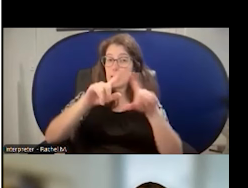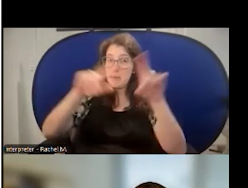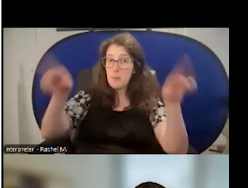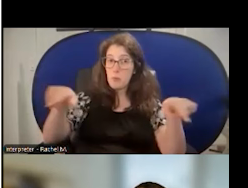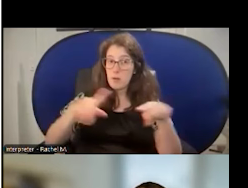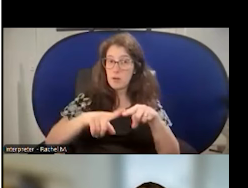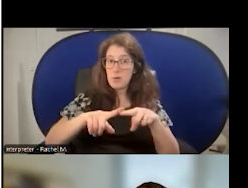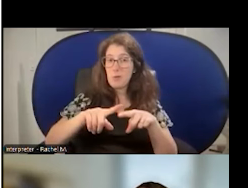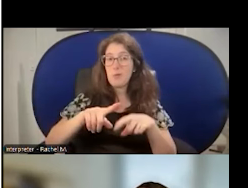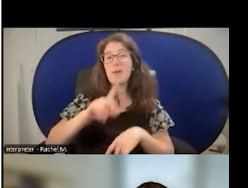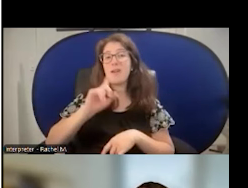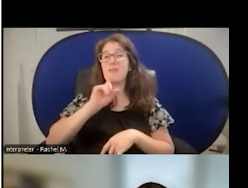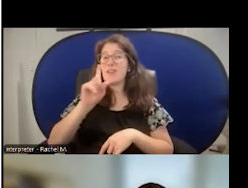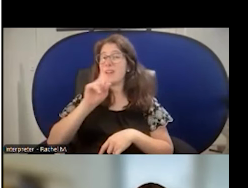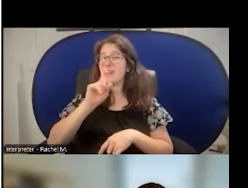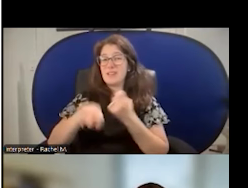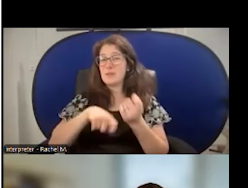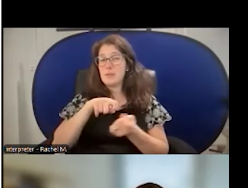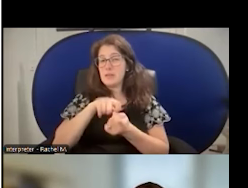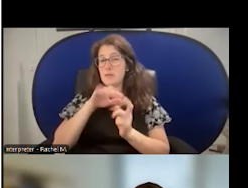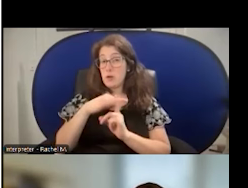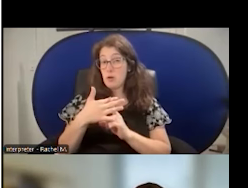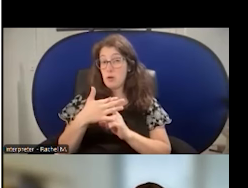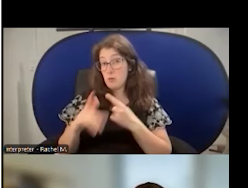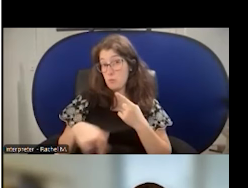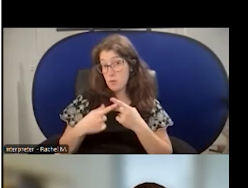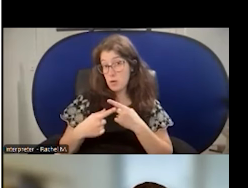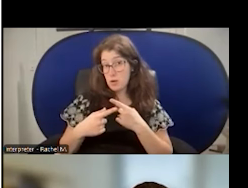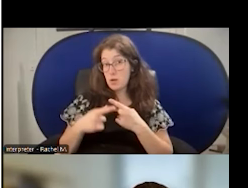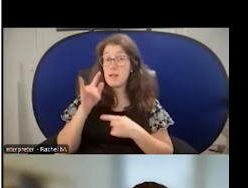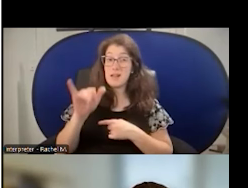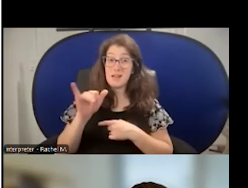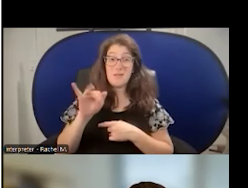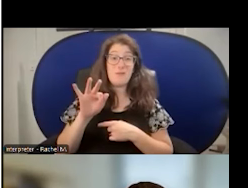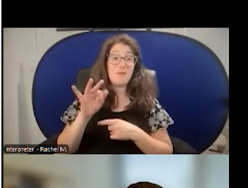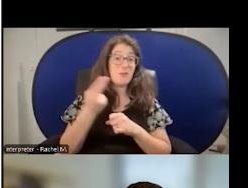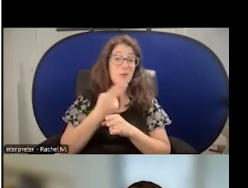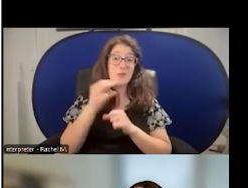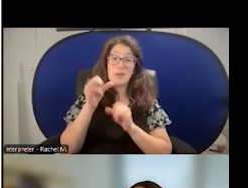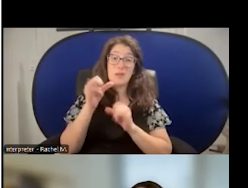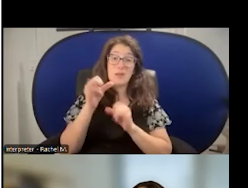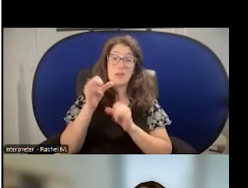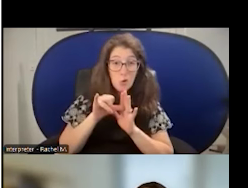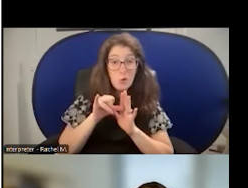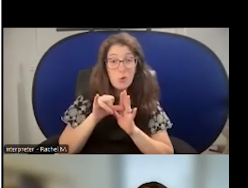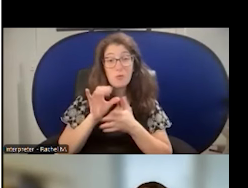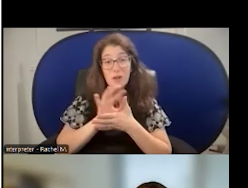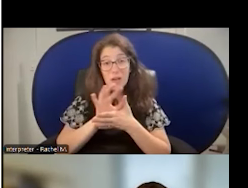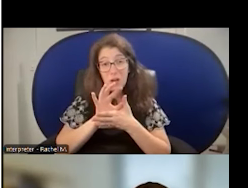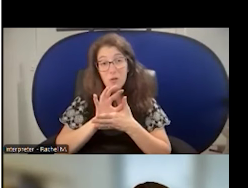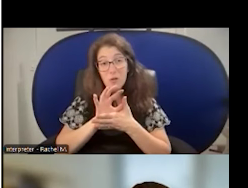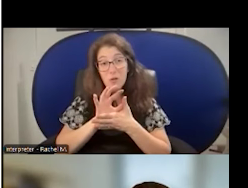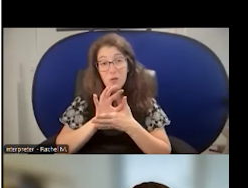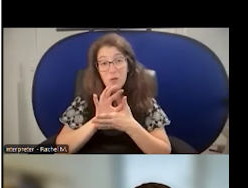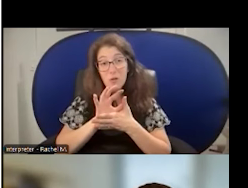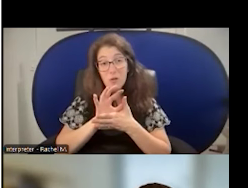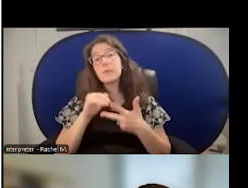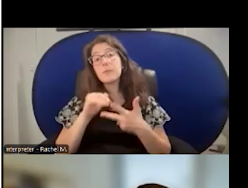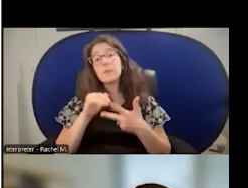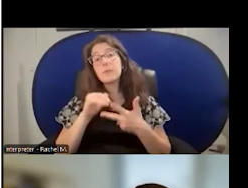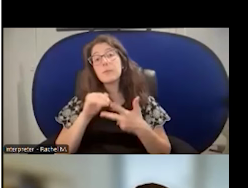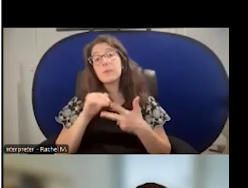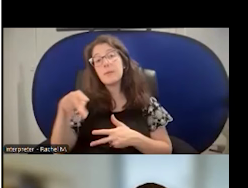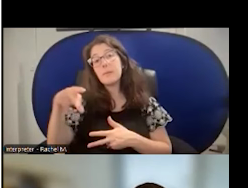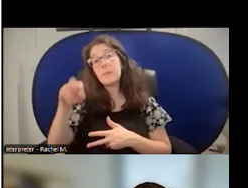specific contexts. So it works really well if you're using like a YouTube video. And then in pop-up, I think we're not going to